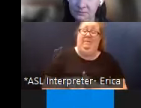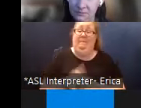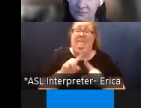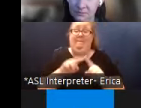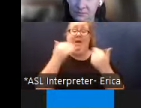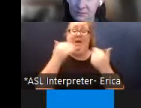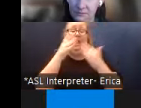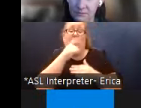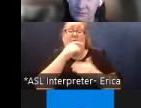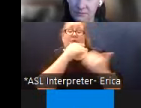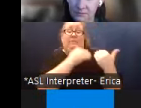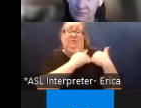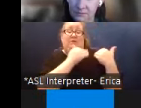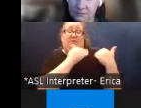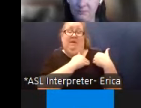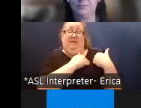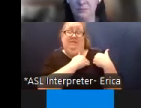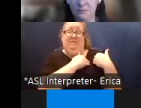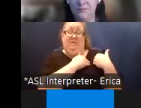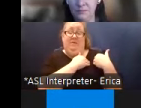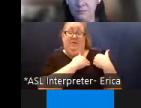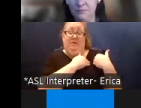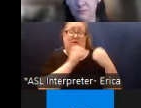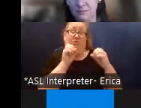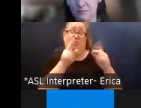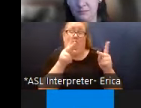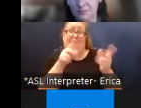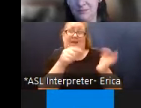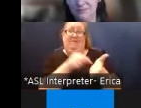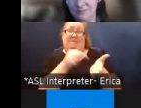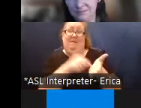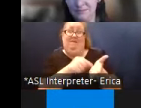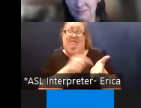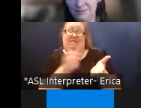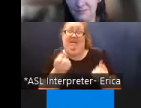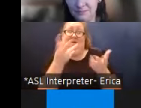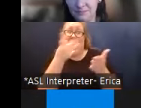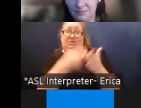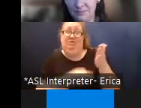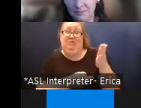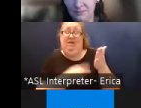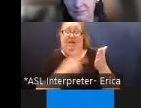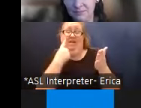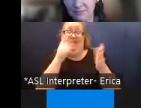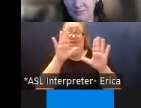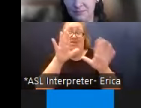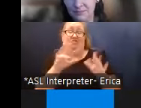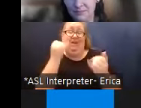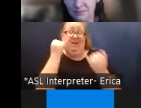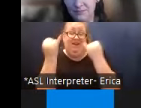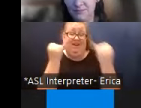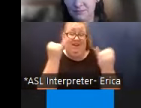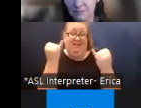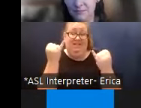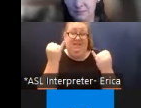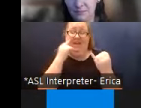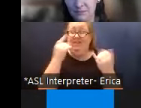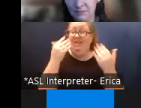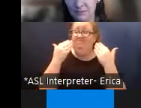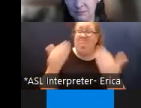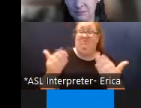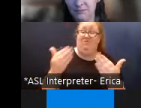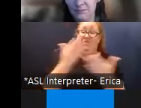know who's going to be responsible to okay the bill. I don't know how much it's going to cost. I think they're great ideas. I would say go for the